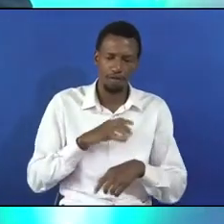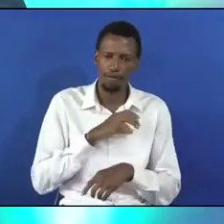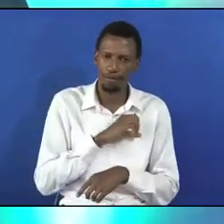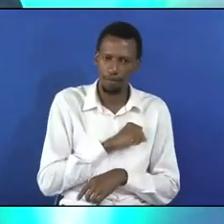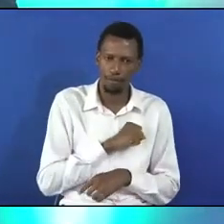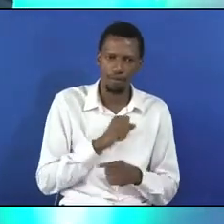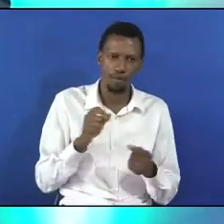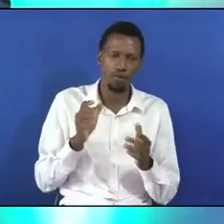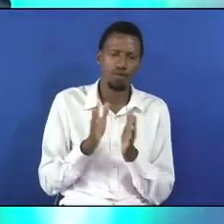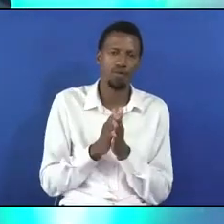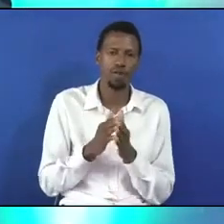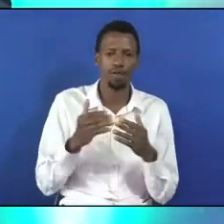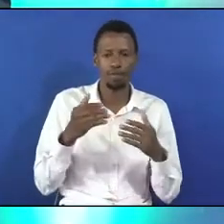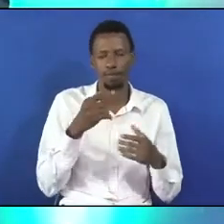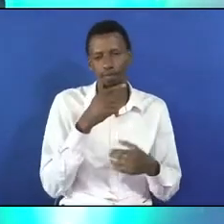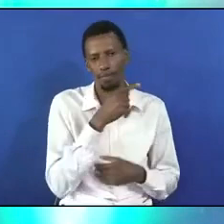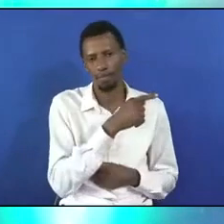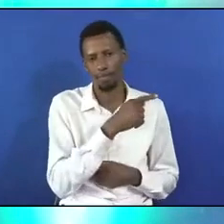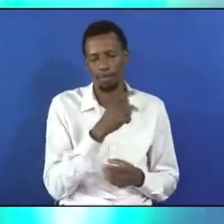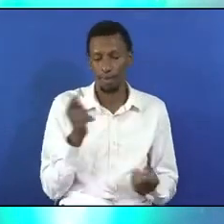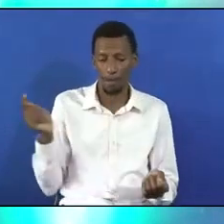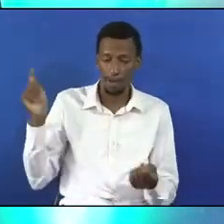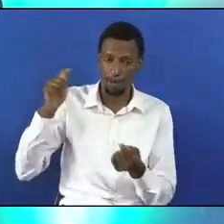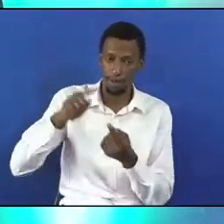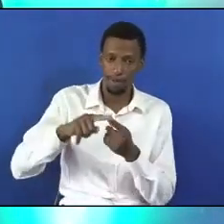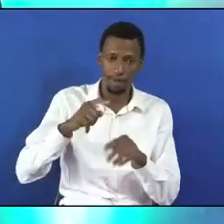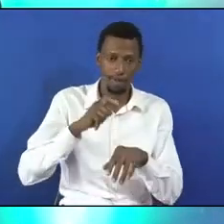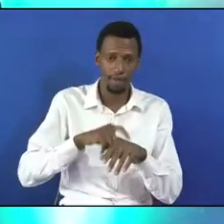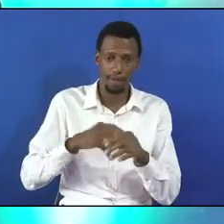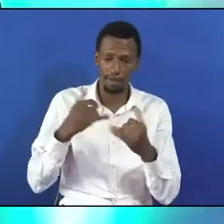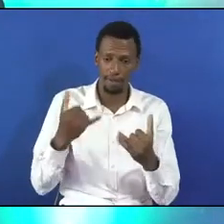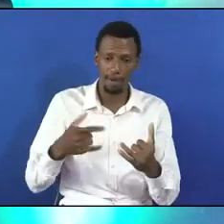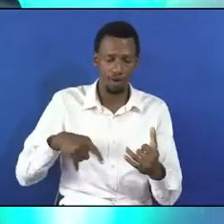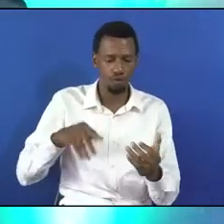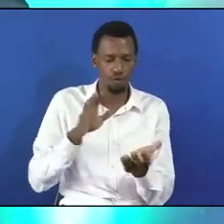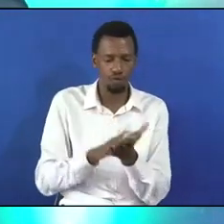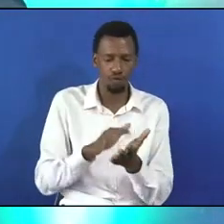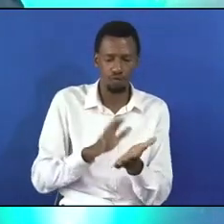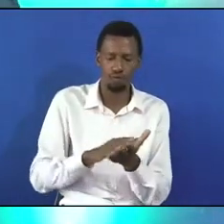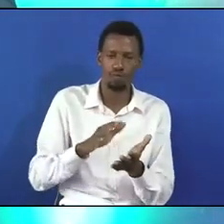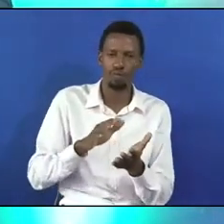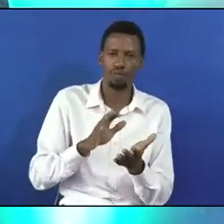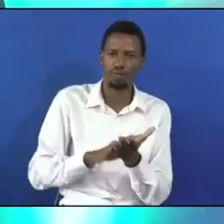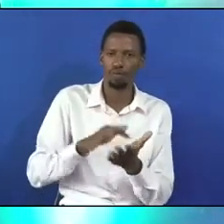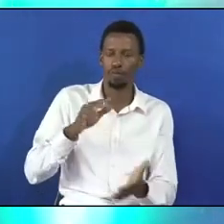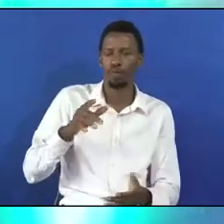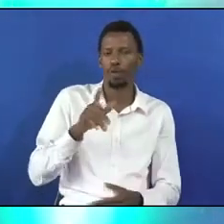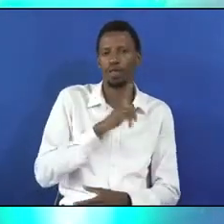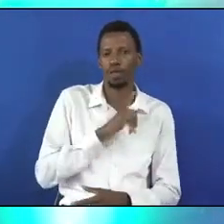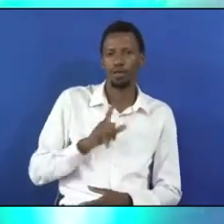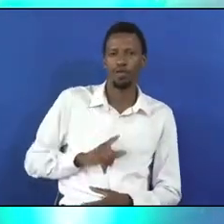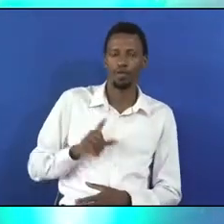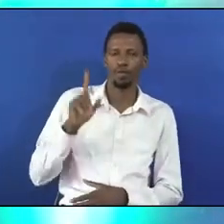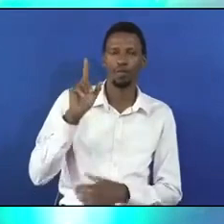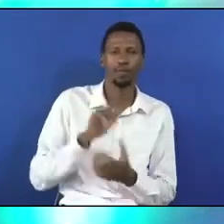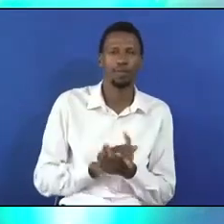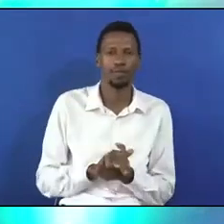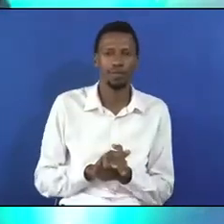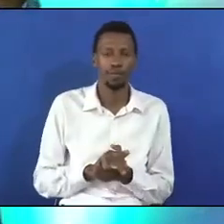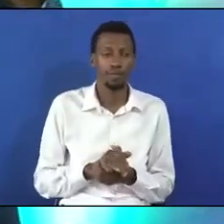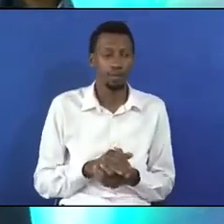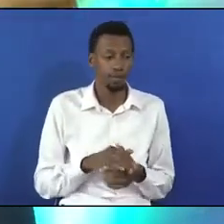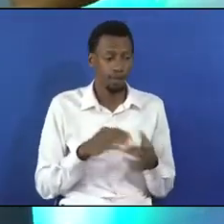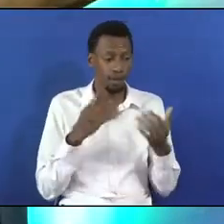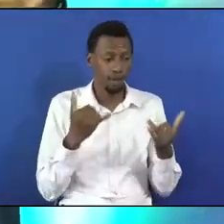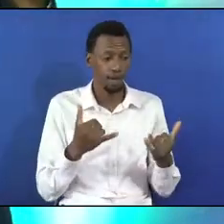until now. We glorify the Lord. Who I am, I have been fashioned